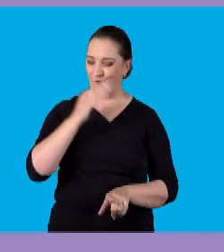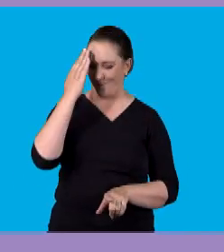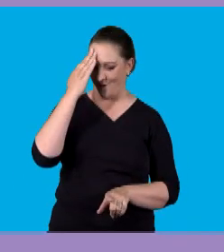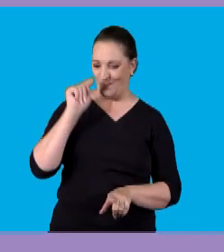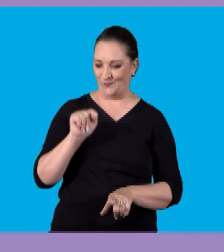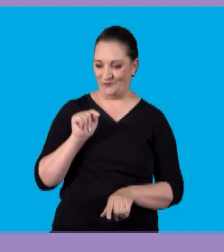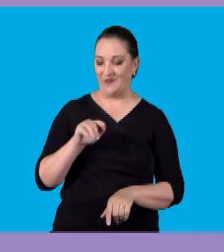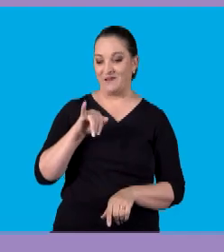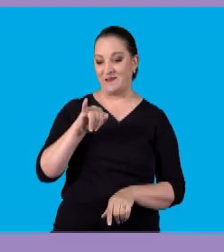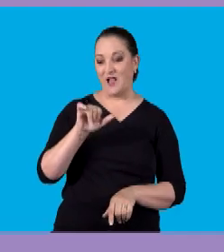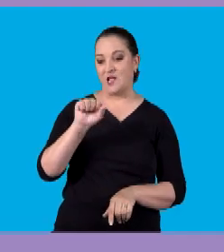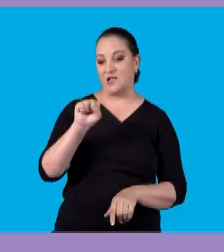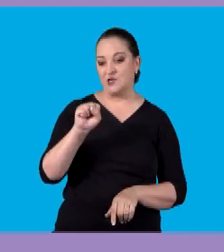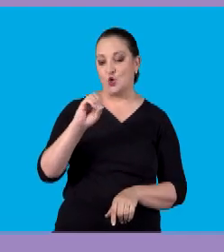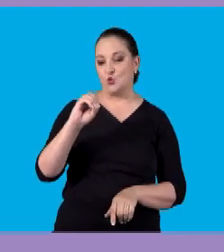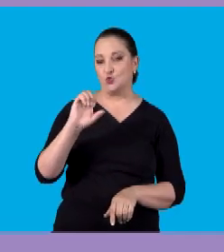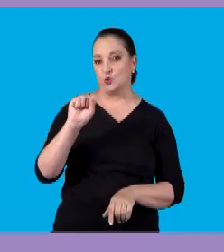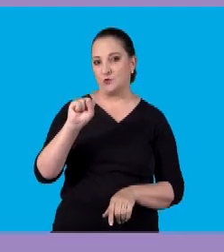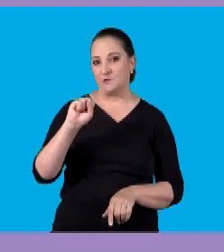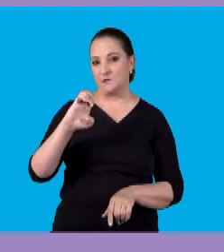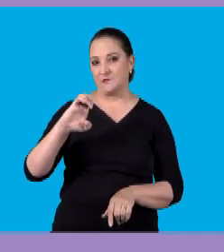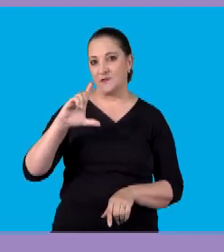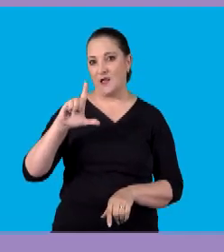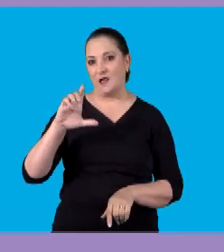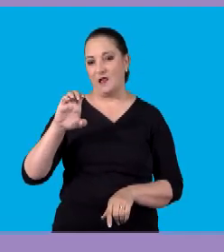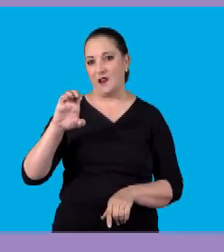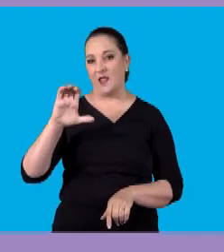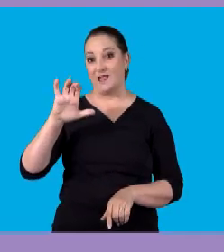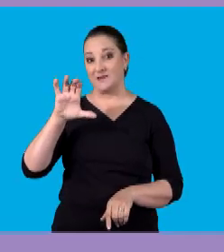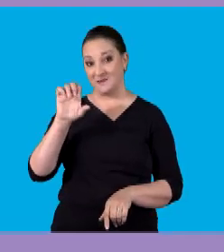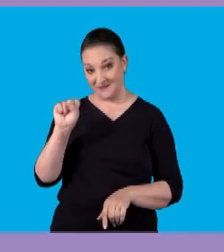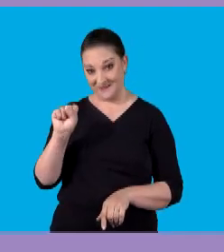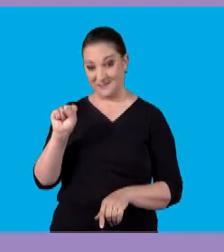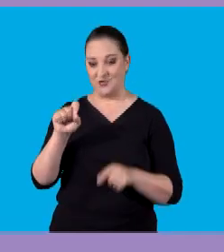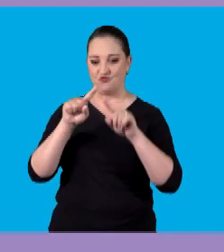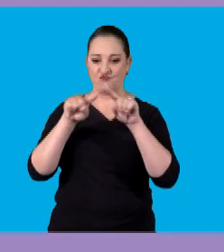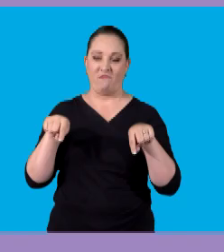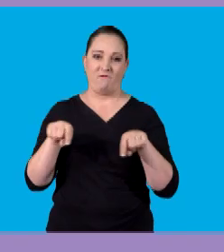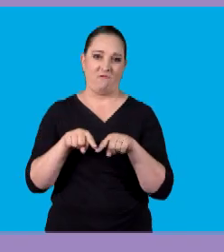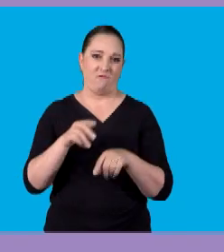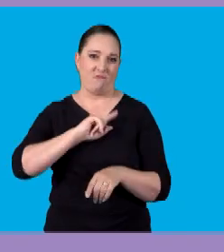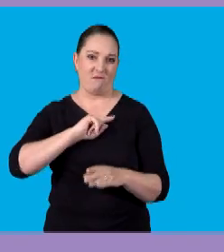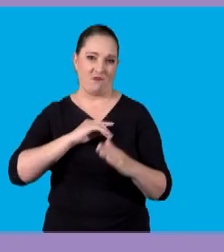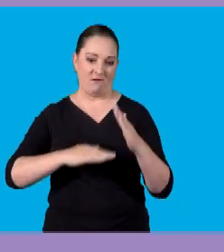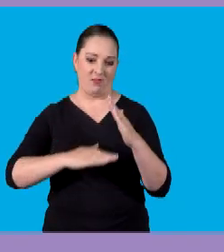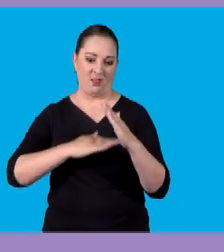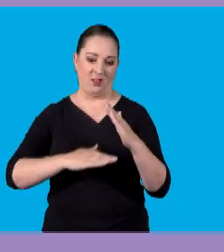isosceles triangle, and that is triangle ADC. And because of that isosceles triangle, we